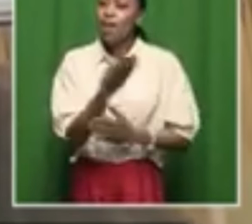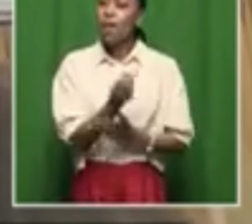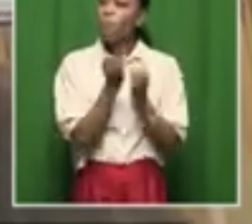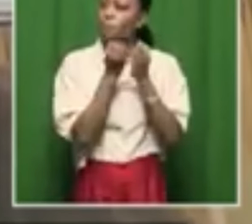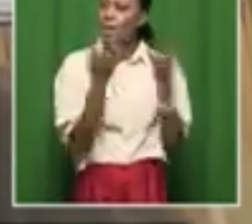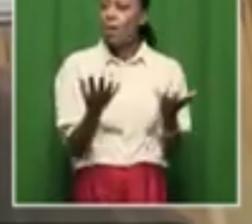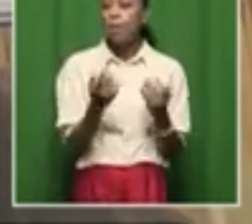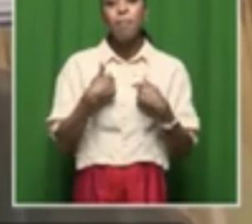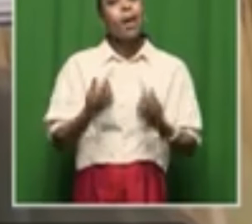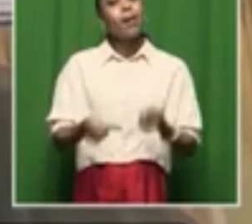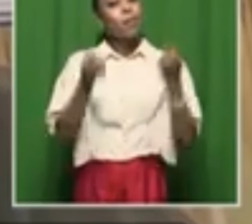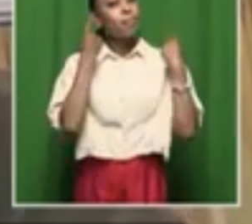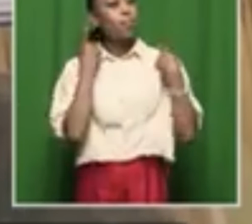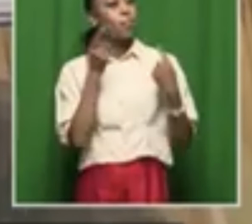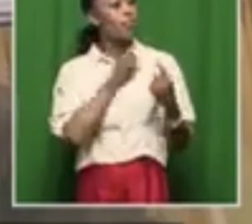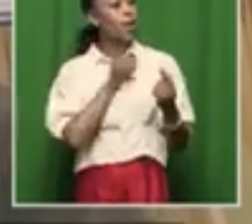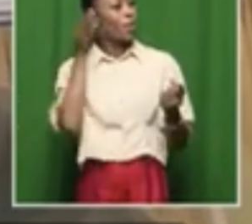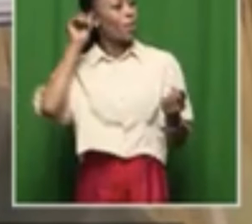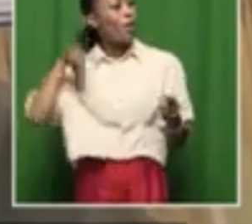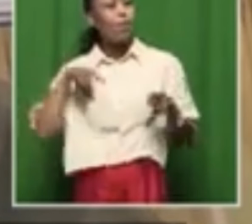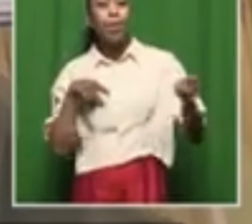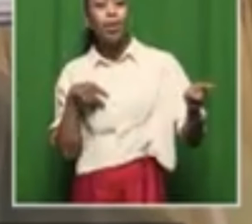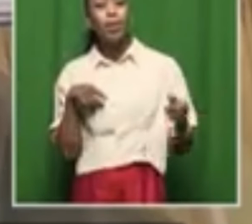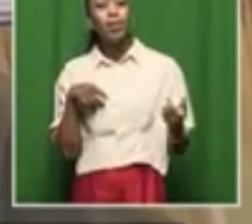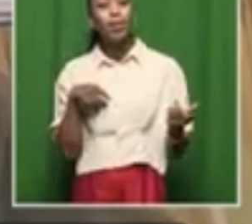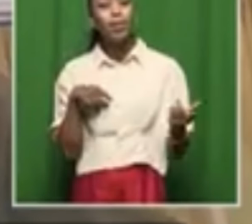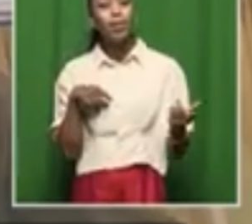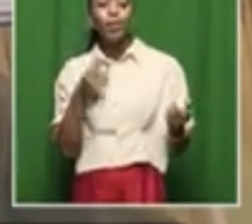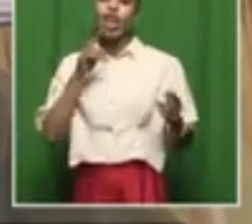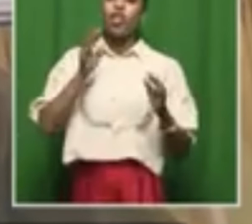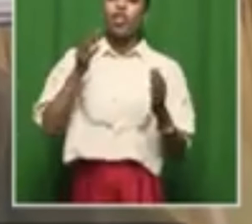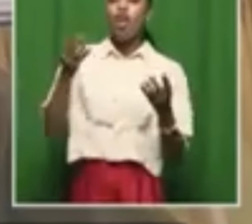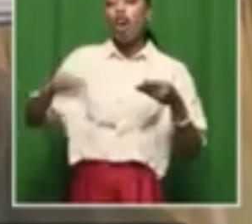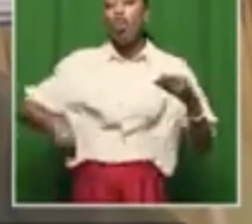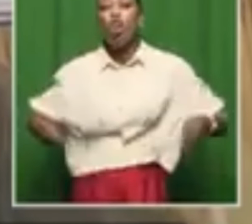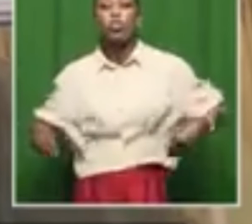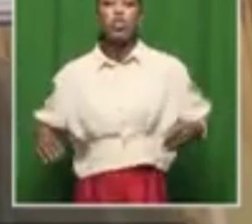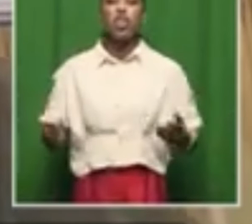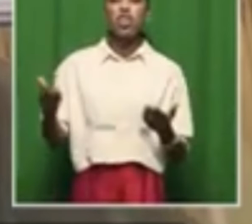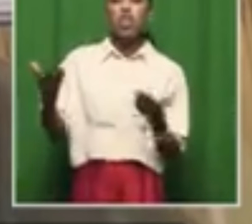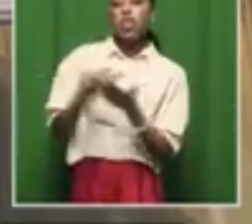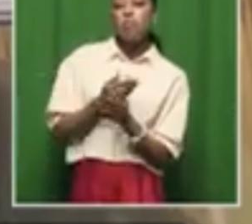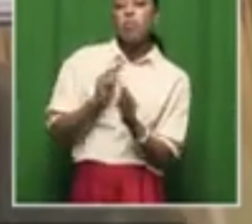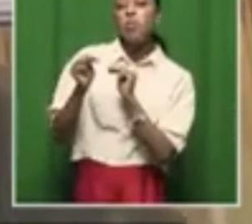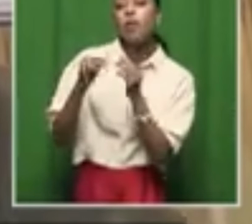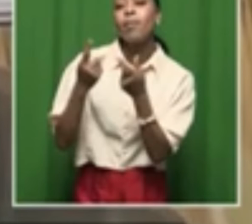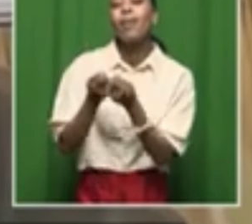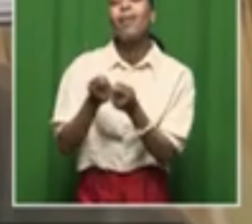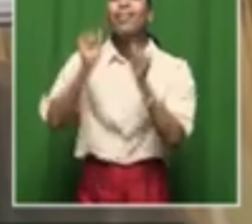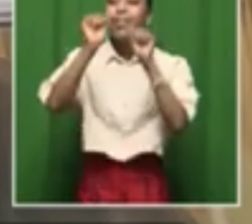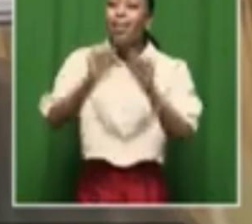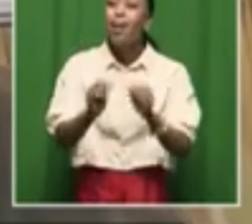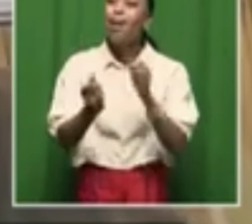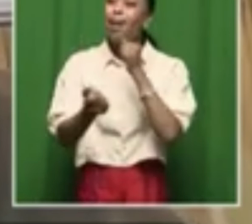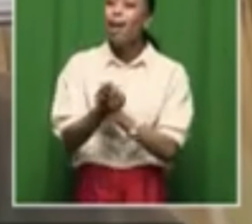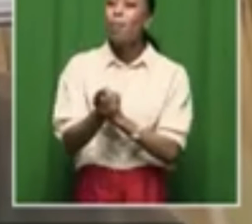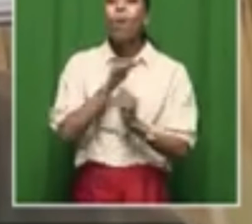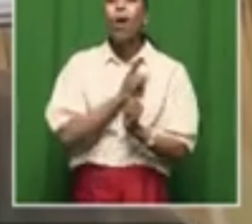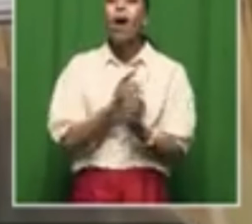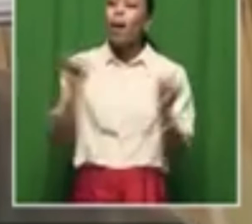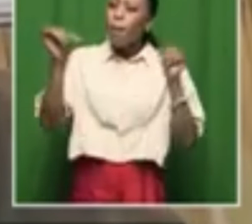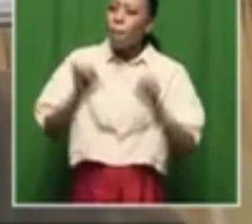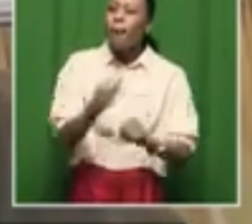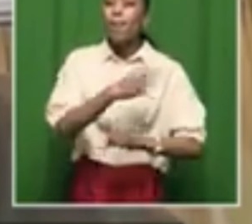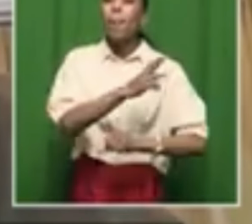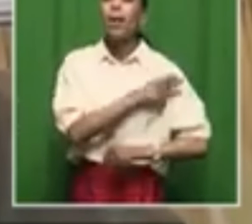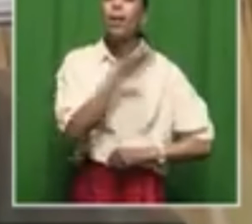don't understand why you run away from that and say, but mismanagement and corruption. Yes, it happens because there are no good managers,